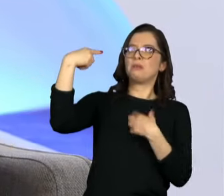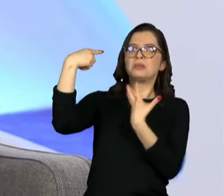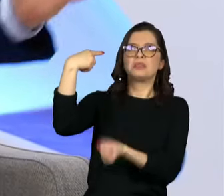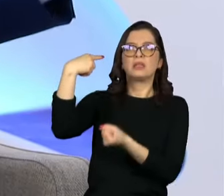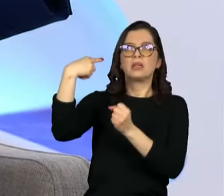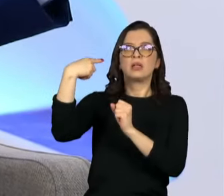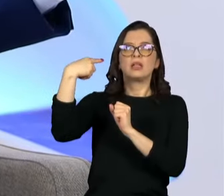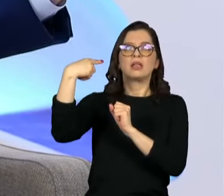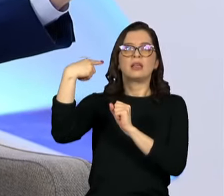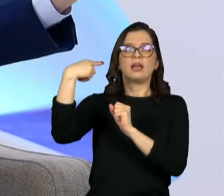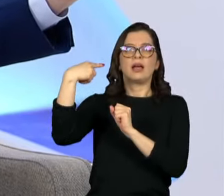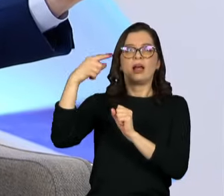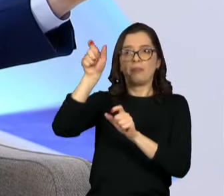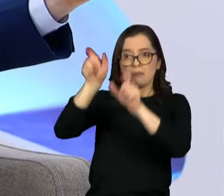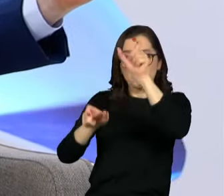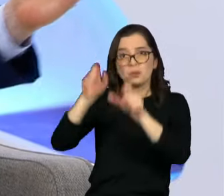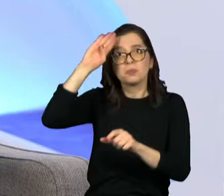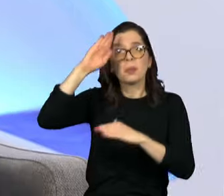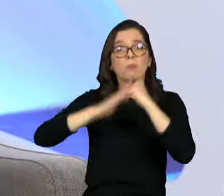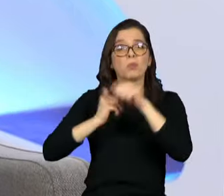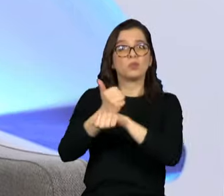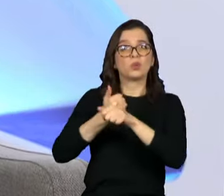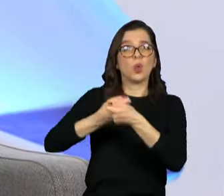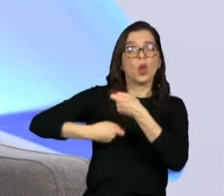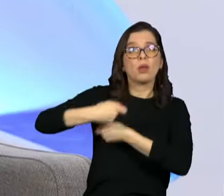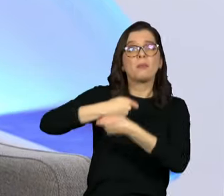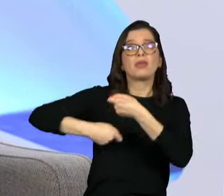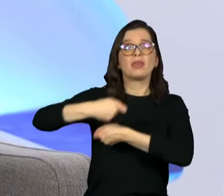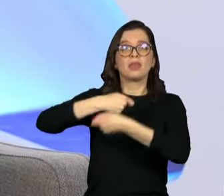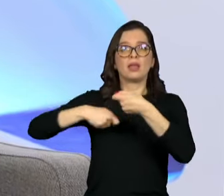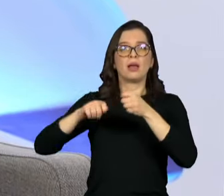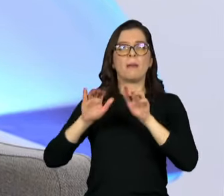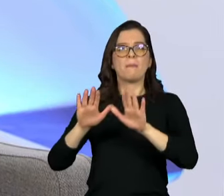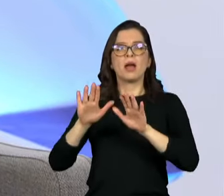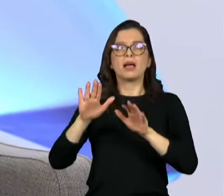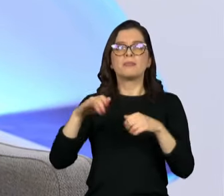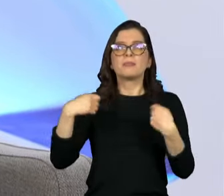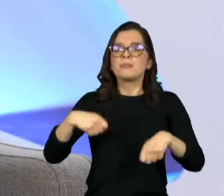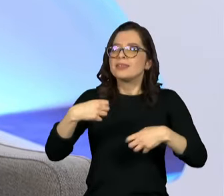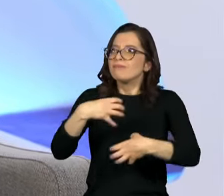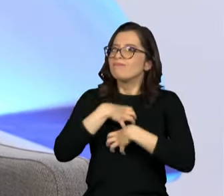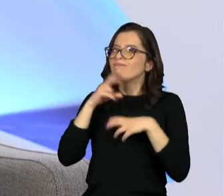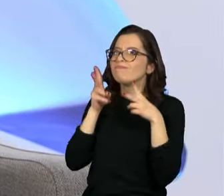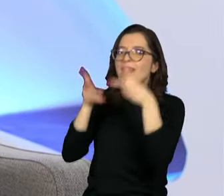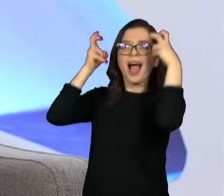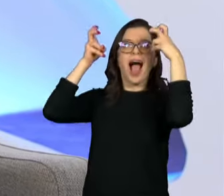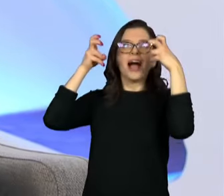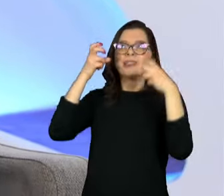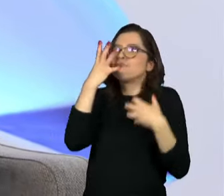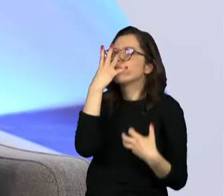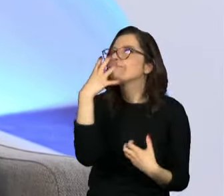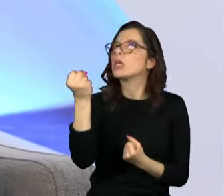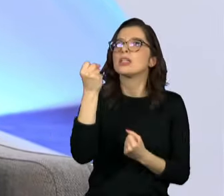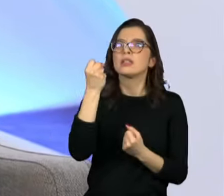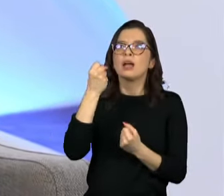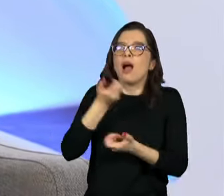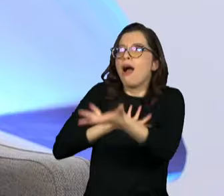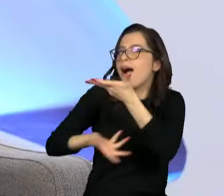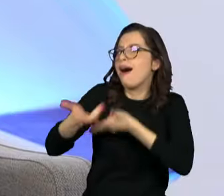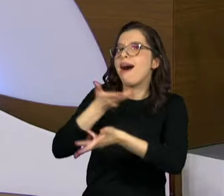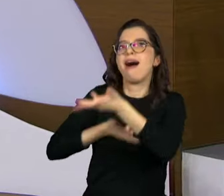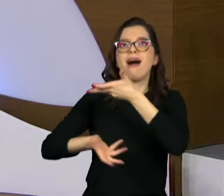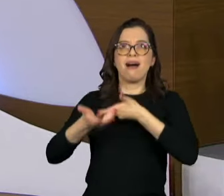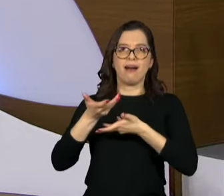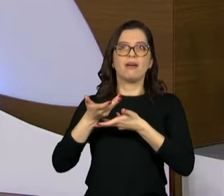one and leaves everything to the economists, basically, or when passion enters, we have shouting